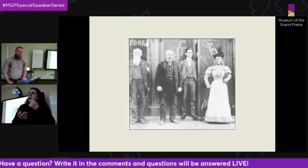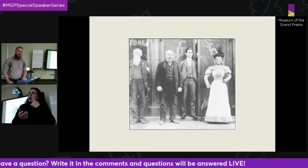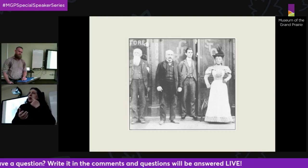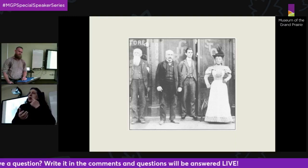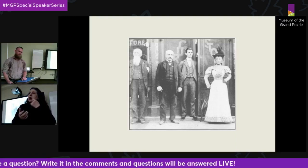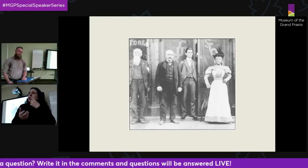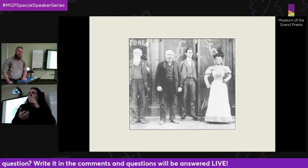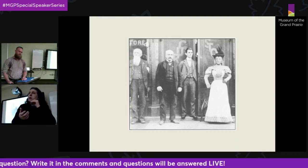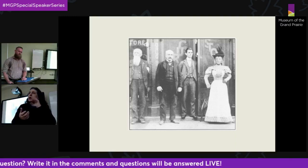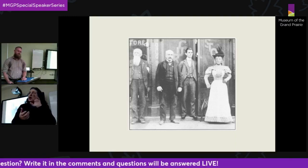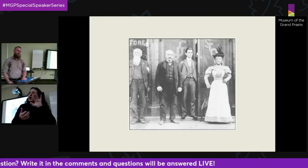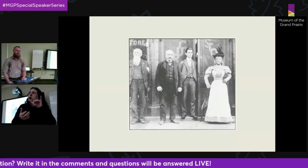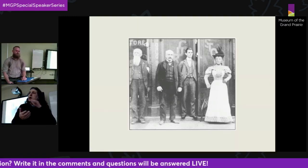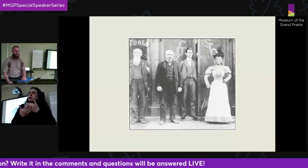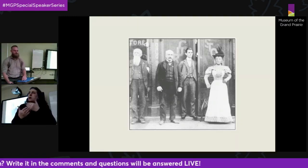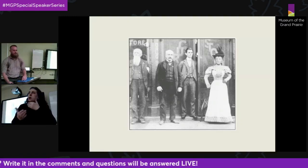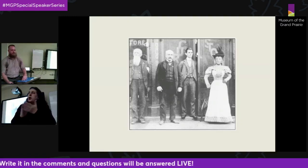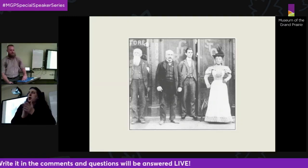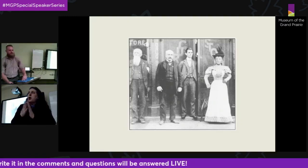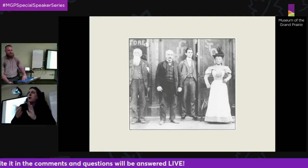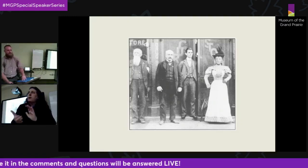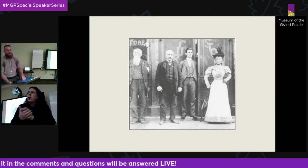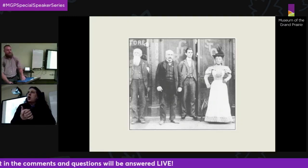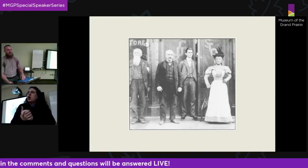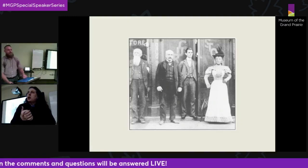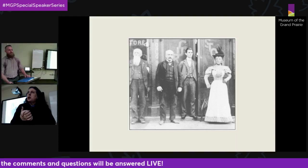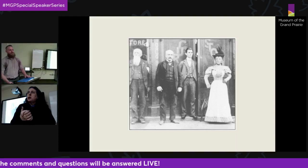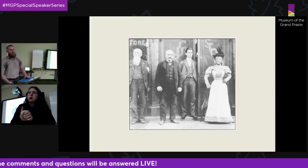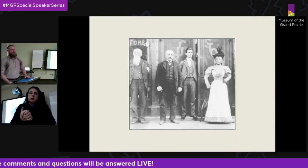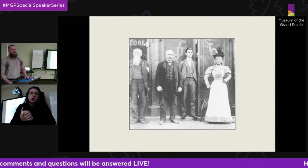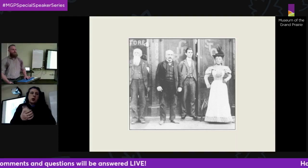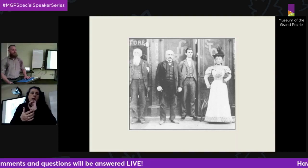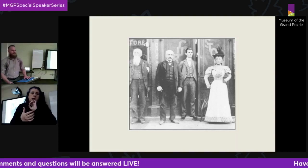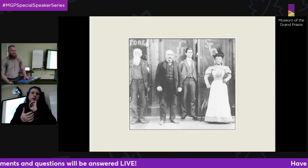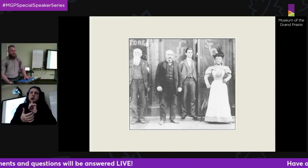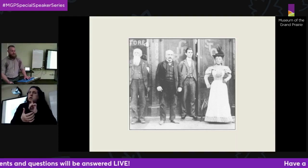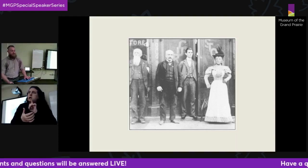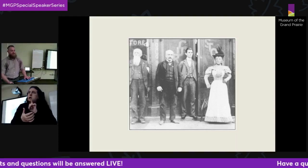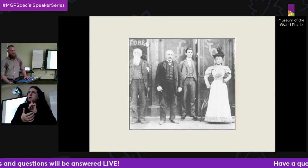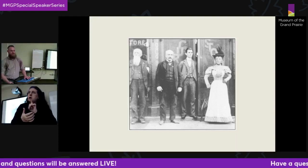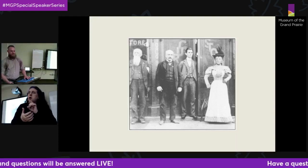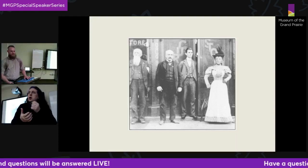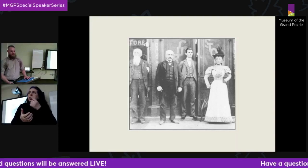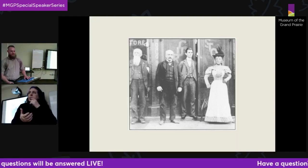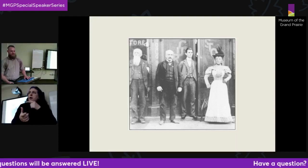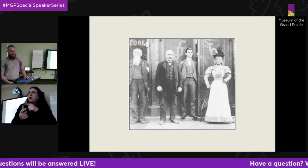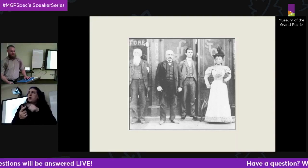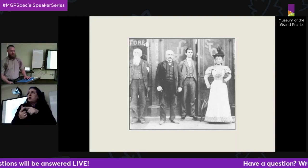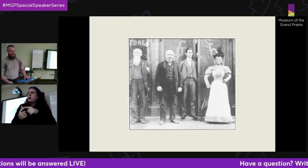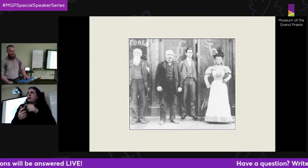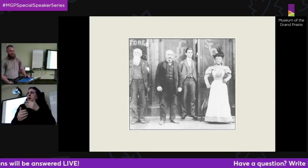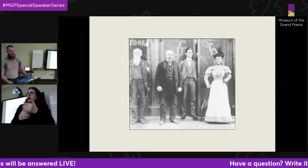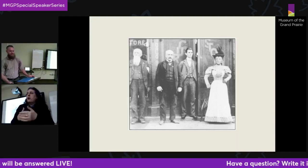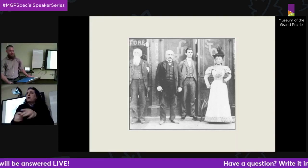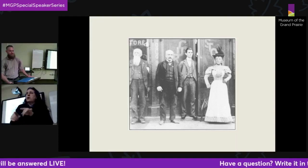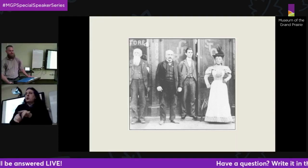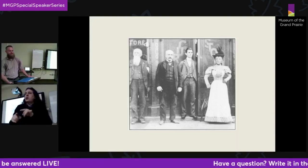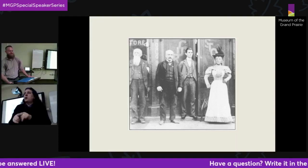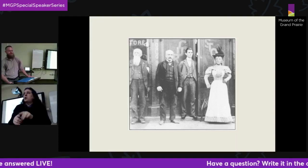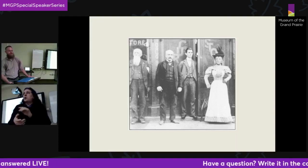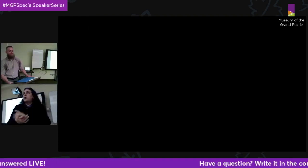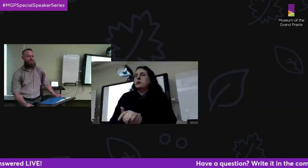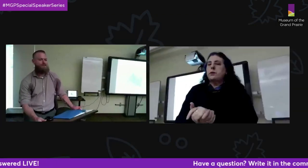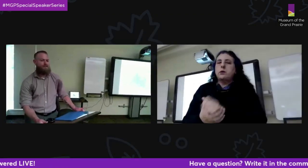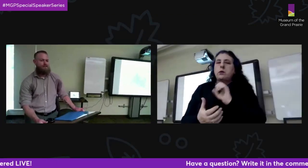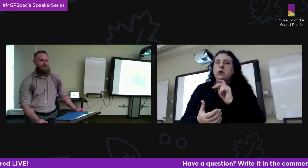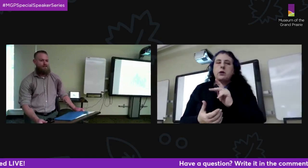mercury before he got married yeah he actually he took it then and he took it after too yeah